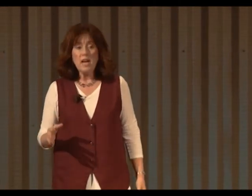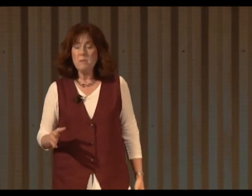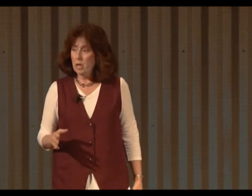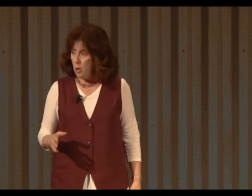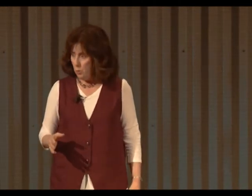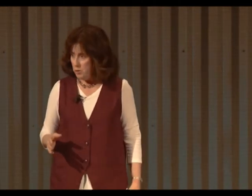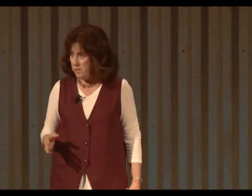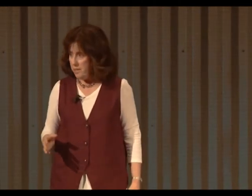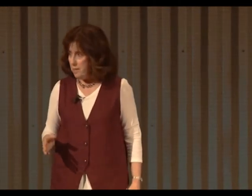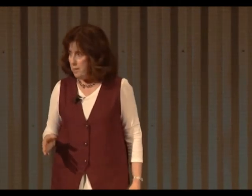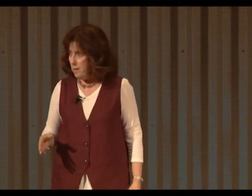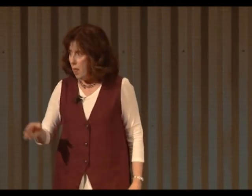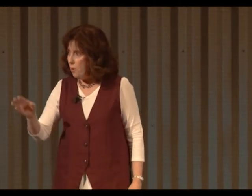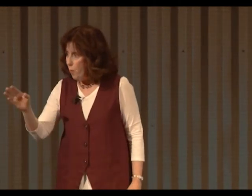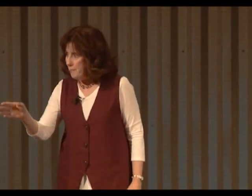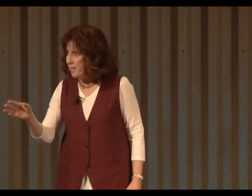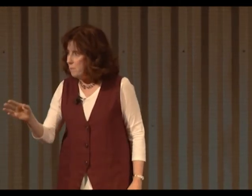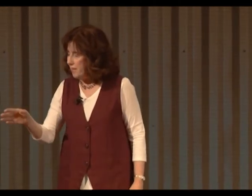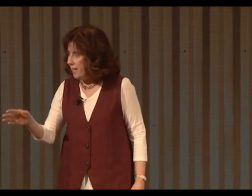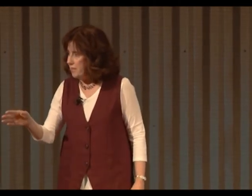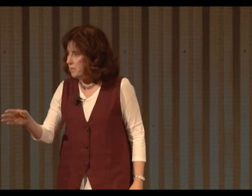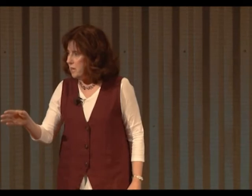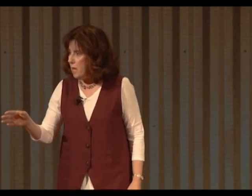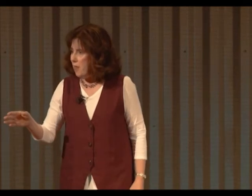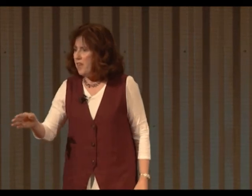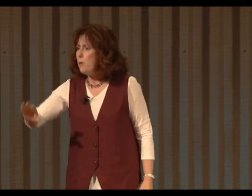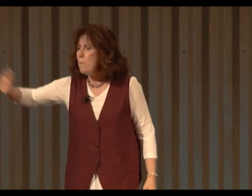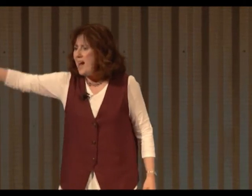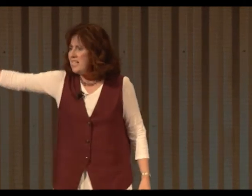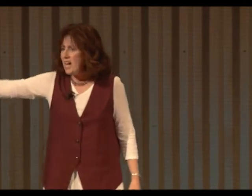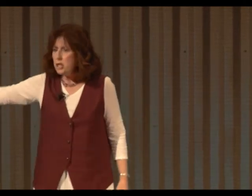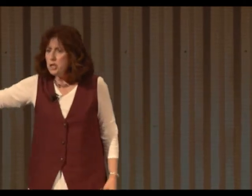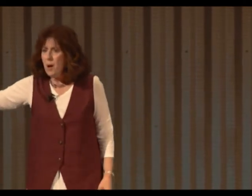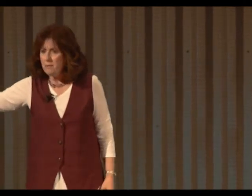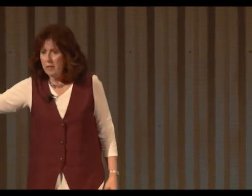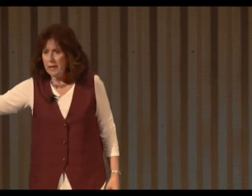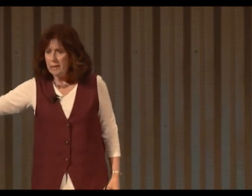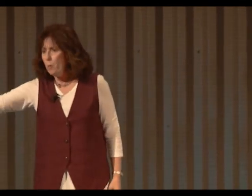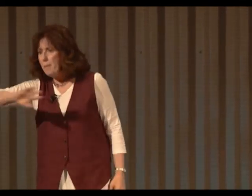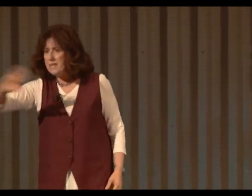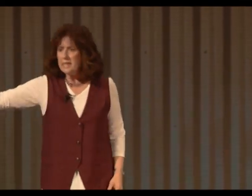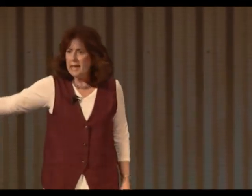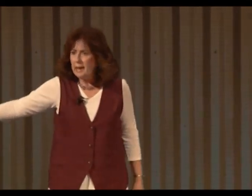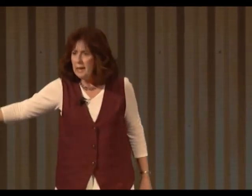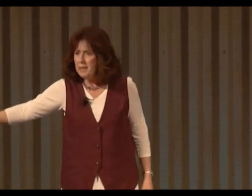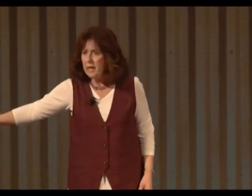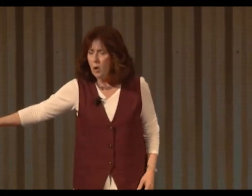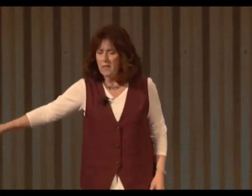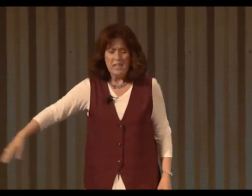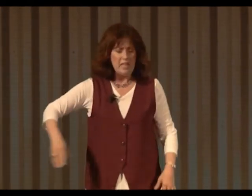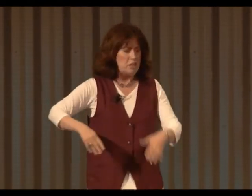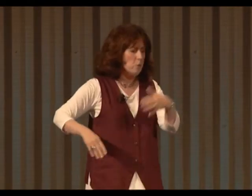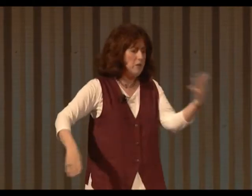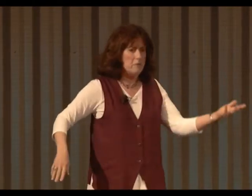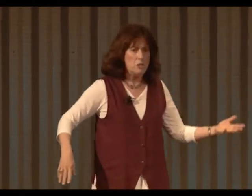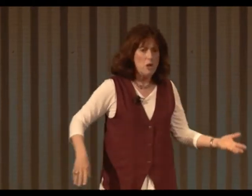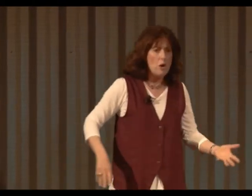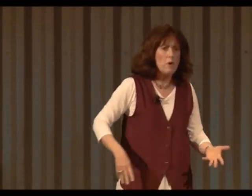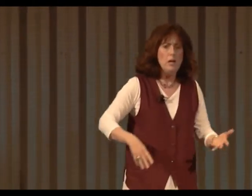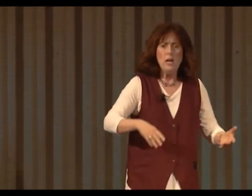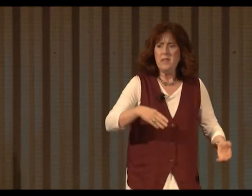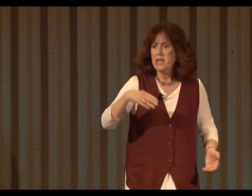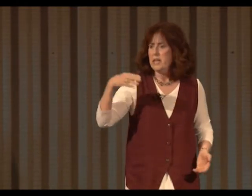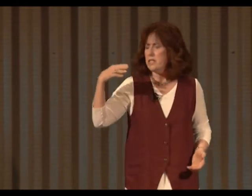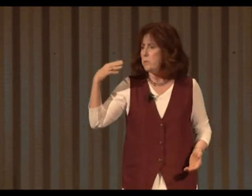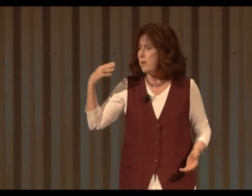A long time ago, she said, the women complained that the men got to do everything, and the women didn't get anything at all. They didn't get to read from the